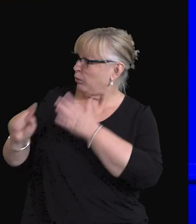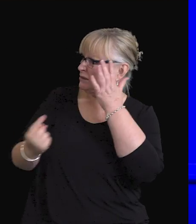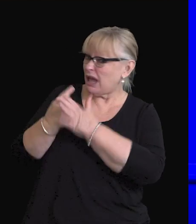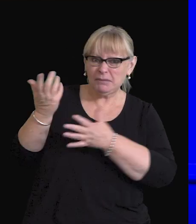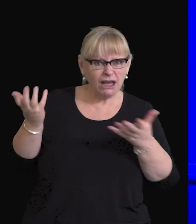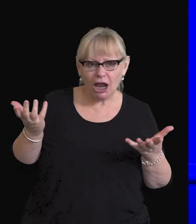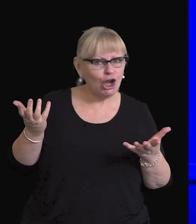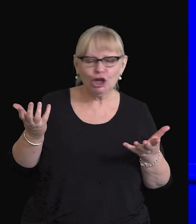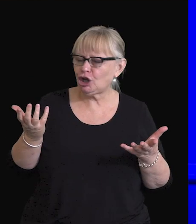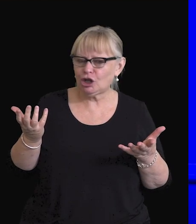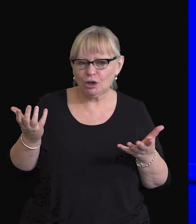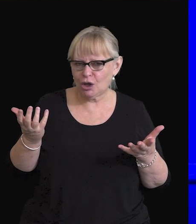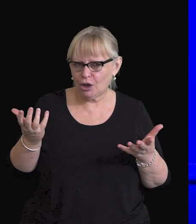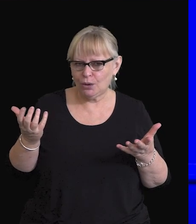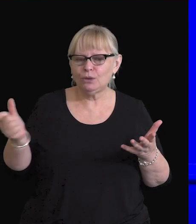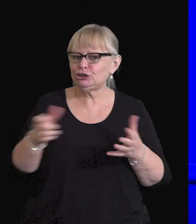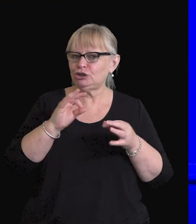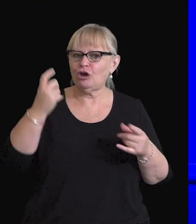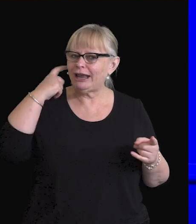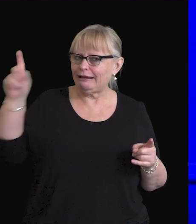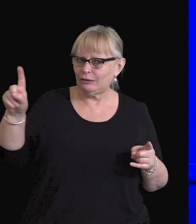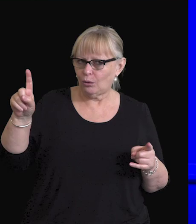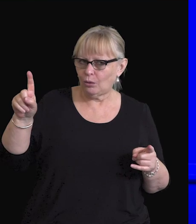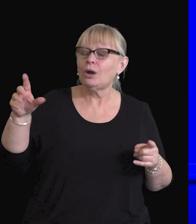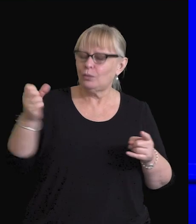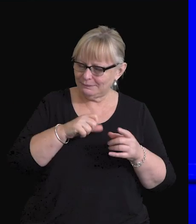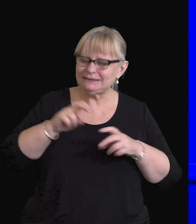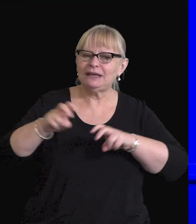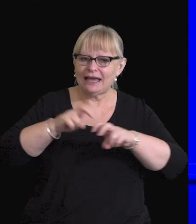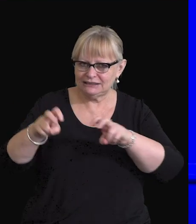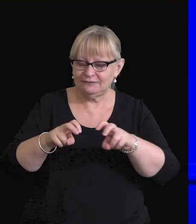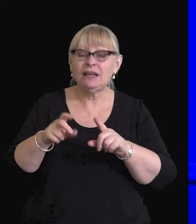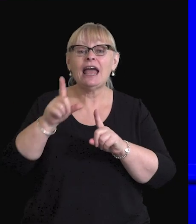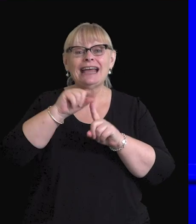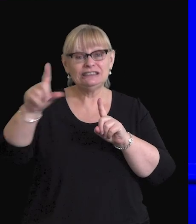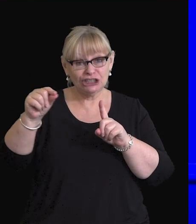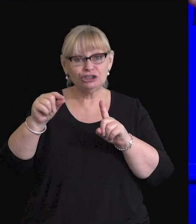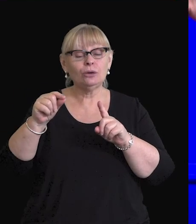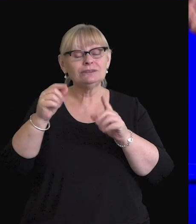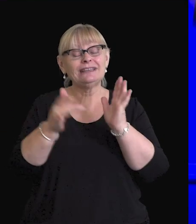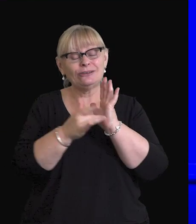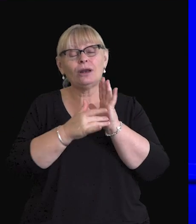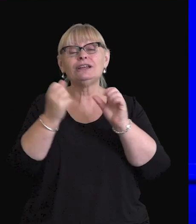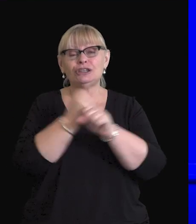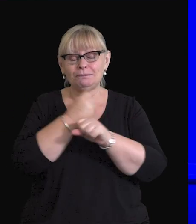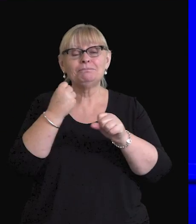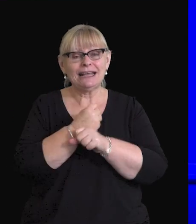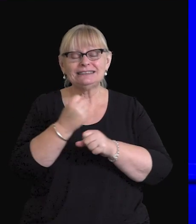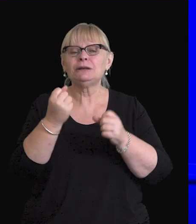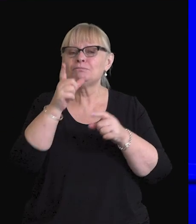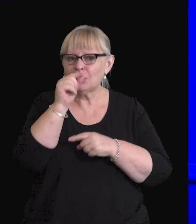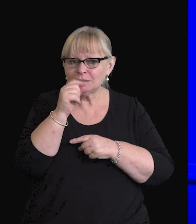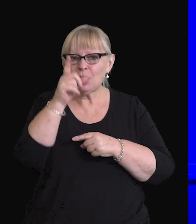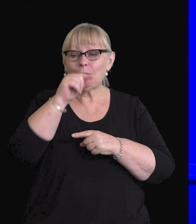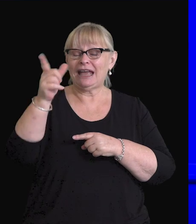spheres that we withdraw from democracy and turn our back on it. We must be active. And digital technology makes it so much easier, and we can start right here today.